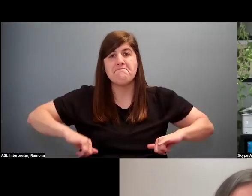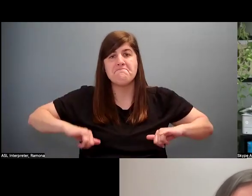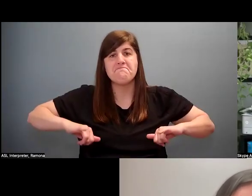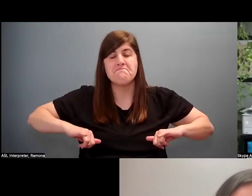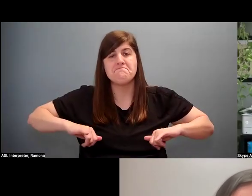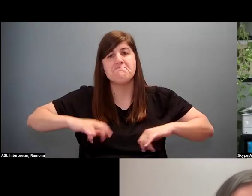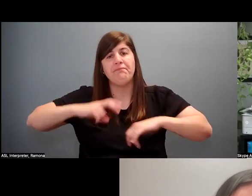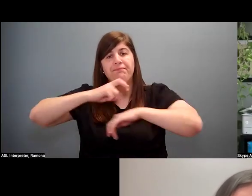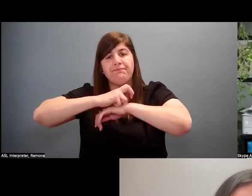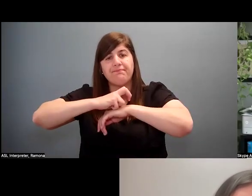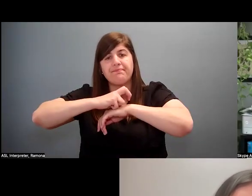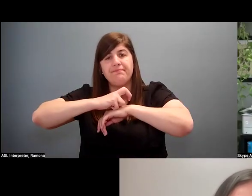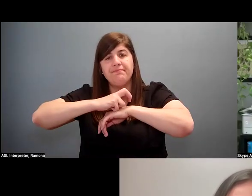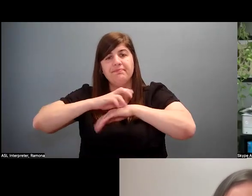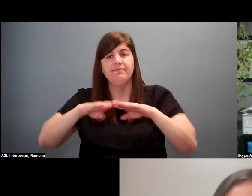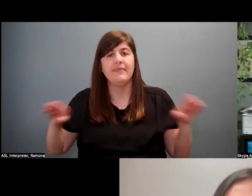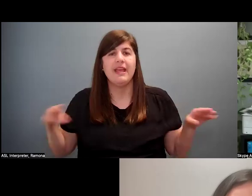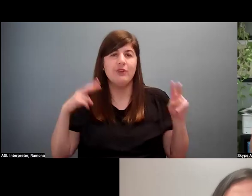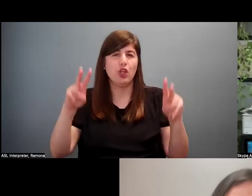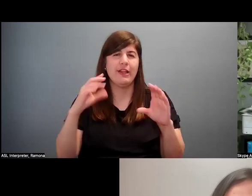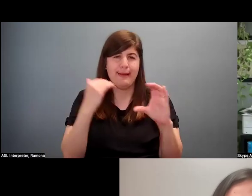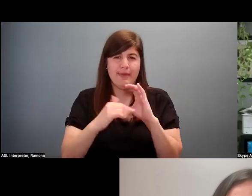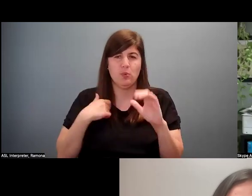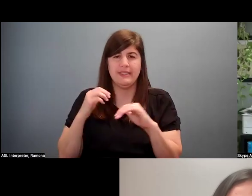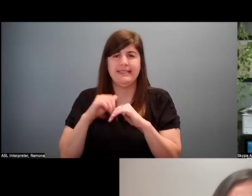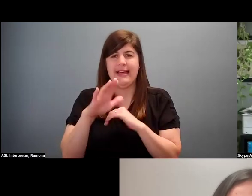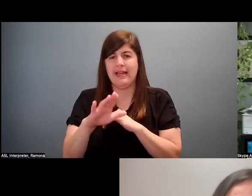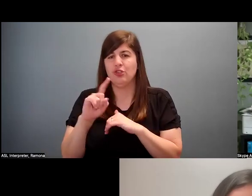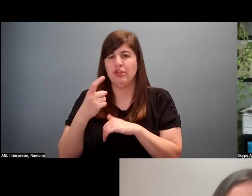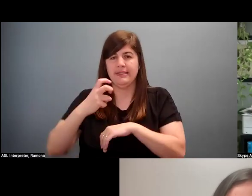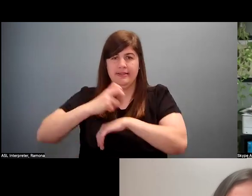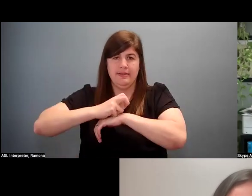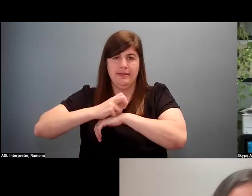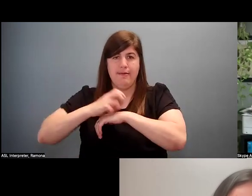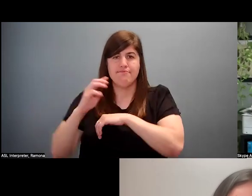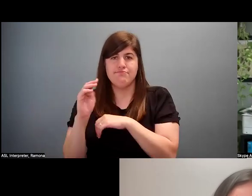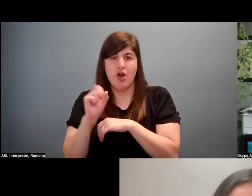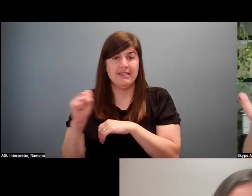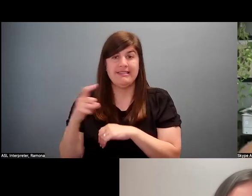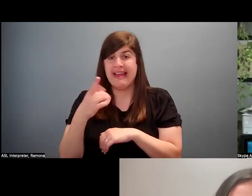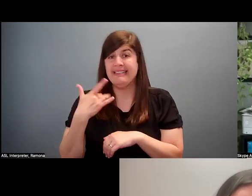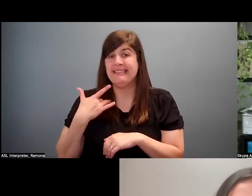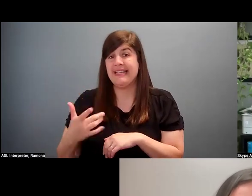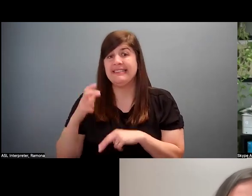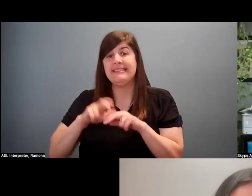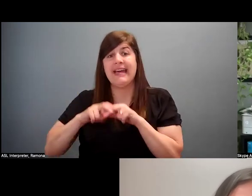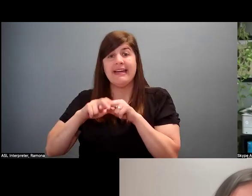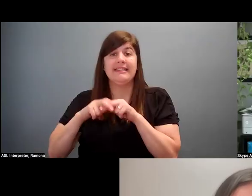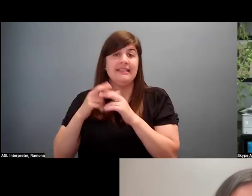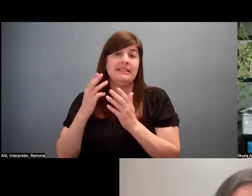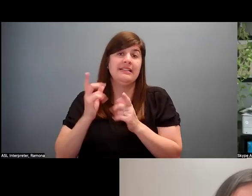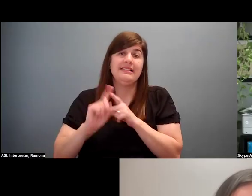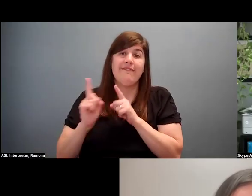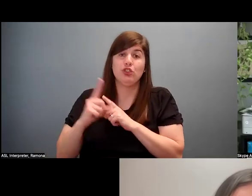we posted. If anybody looked at the email we sent, that was like hanging out on some moss, they tend to like sit on their butts, and Yes. different shrimp do